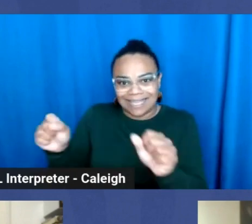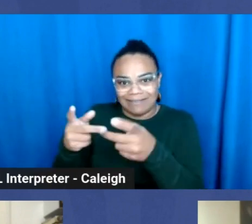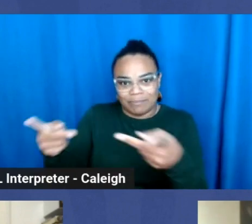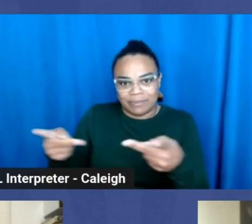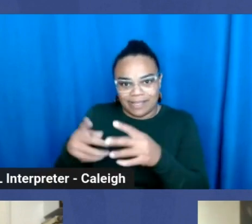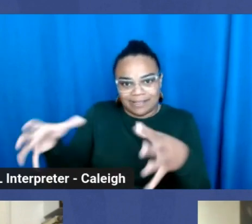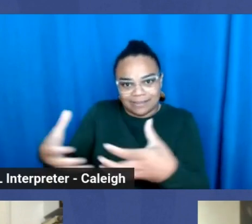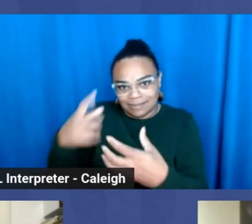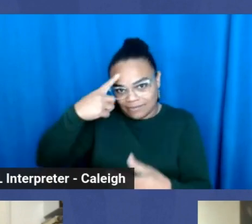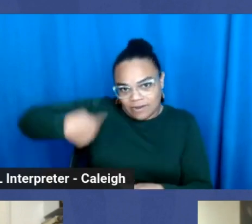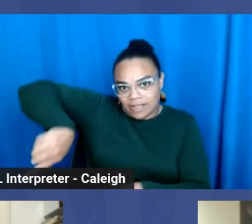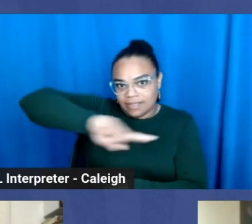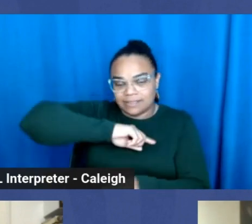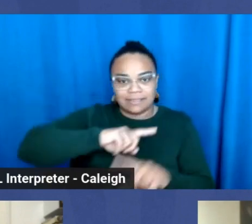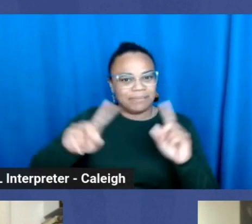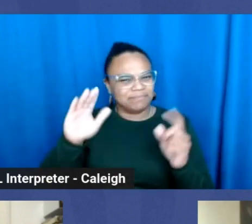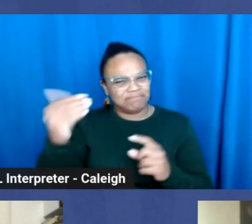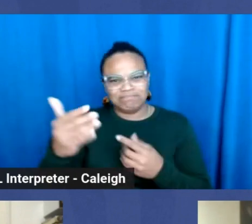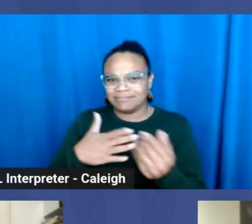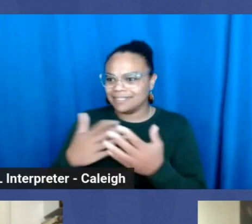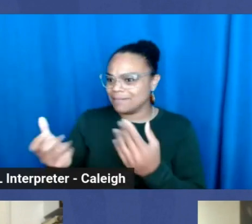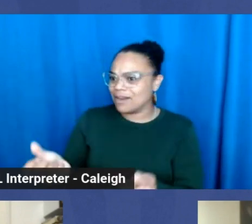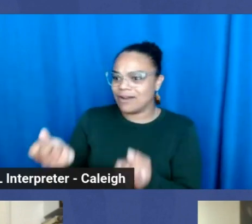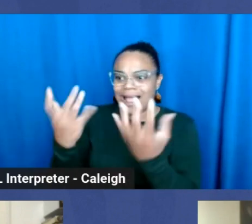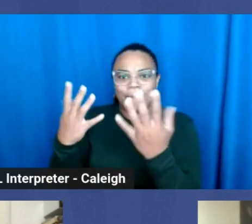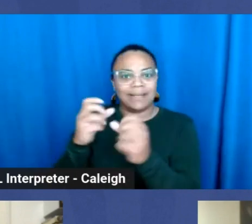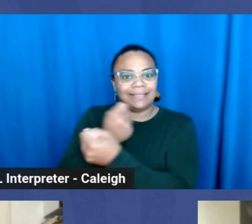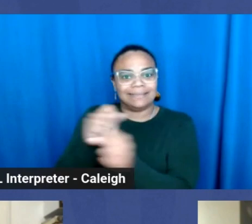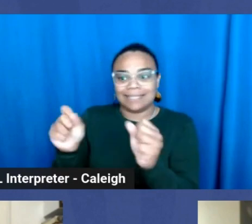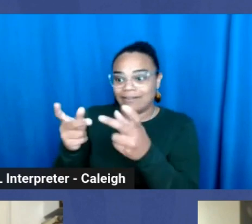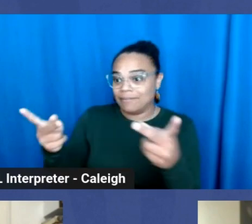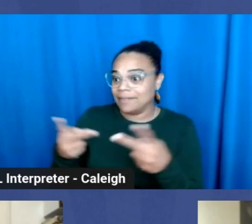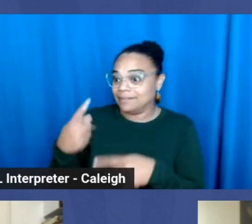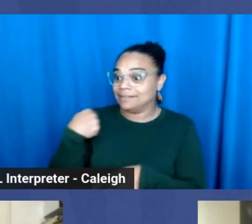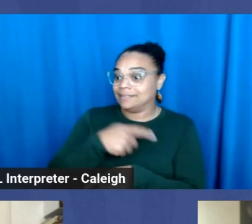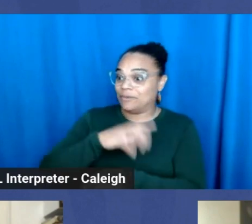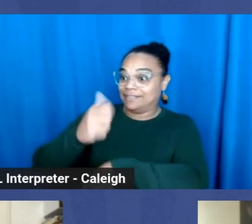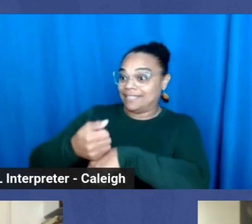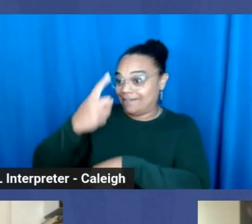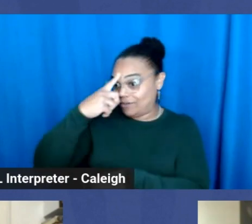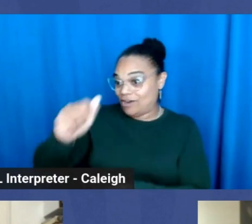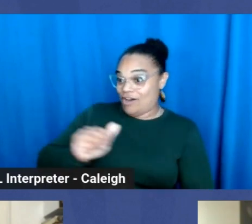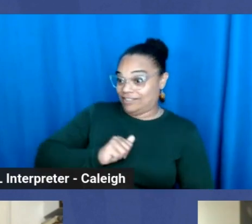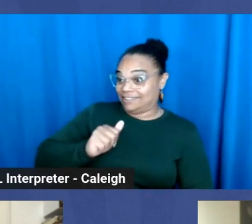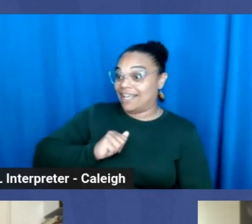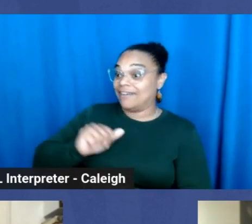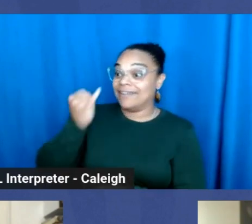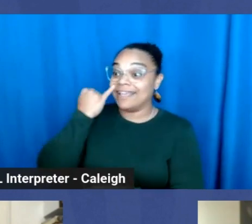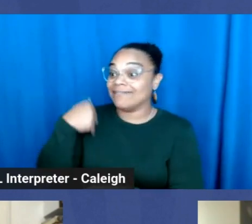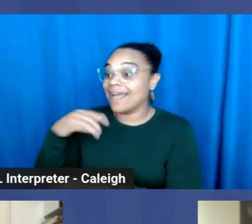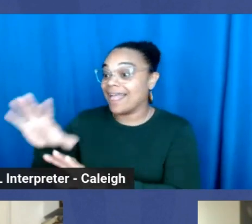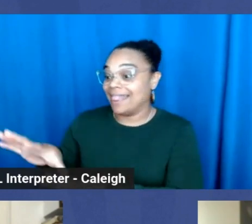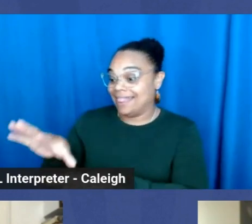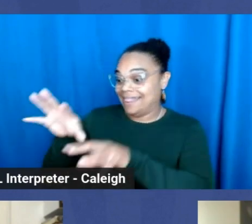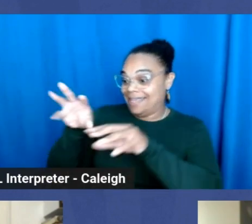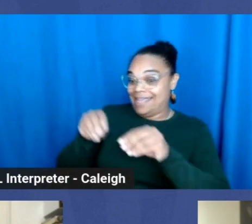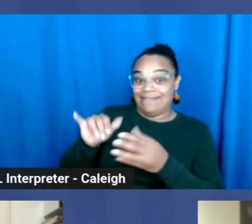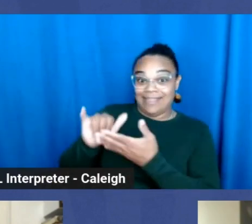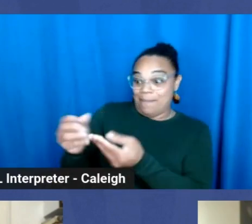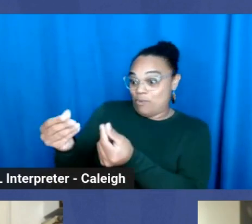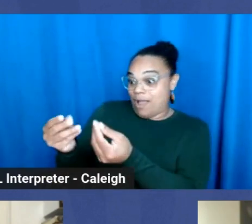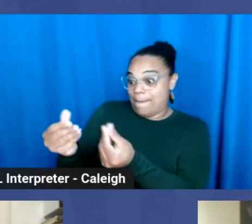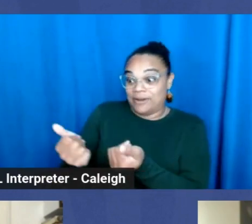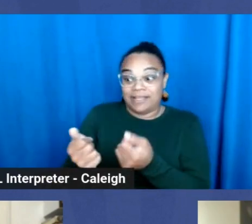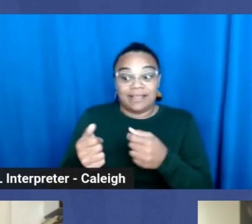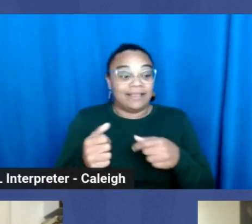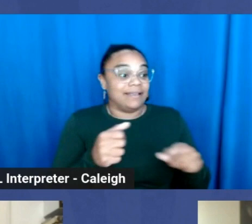be articulating, creating, expressing for ourselves, the moment I step outside, suddenly my body is for yours to perceive. That's